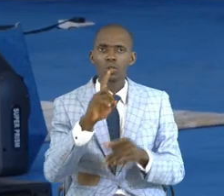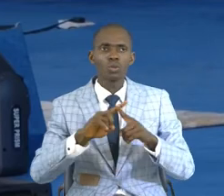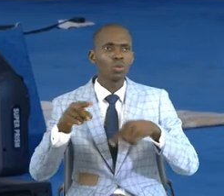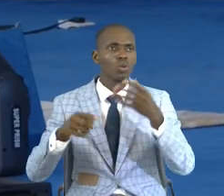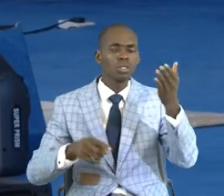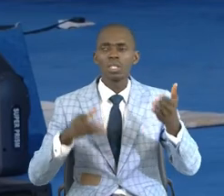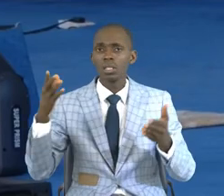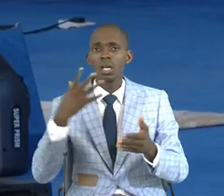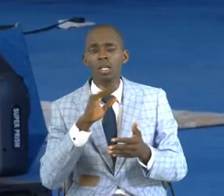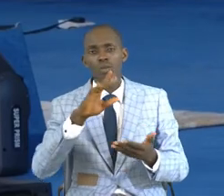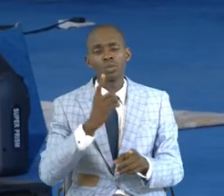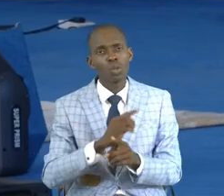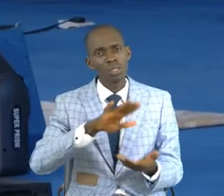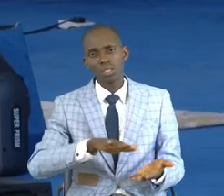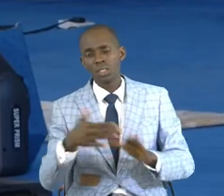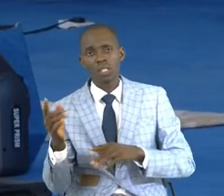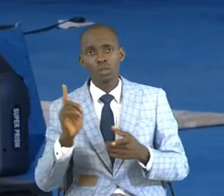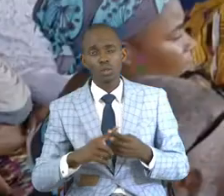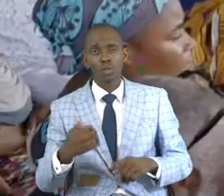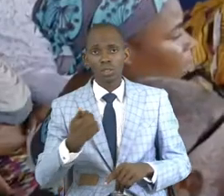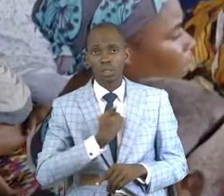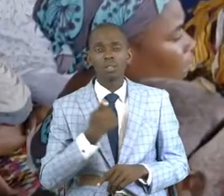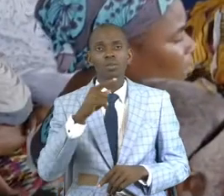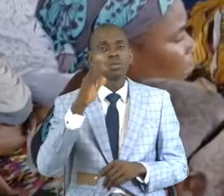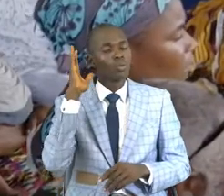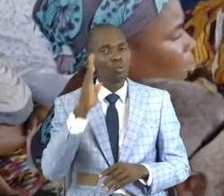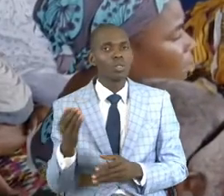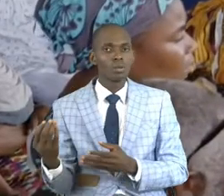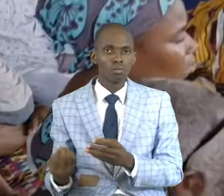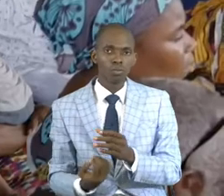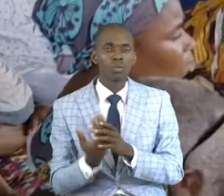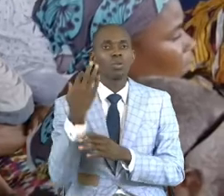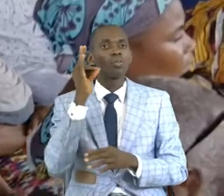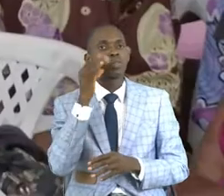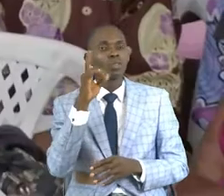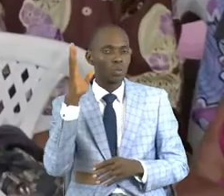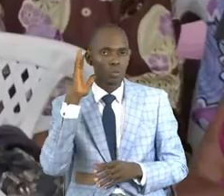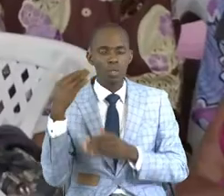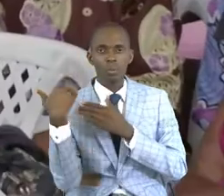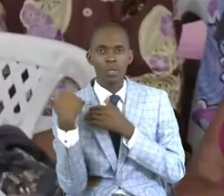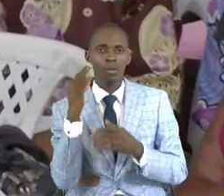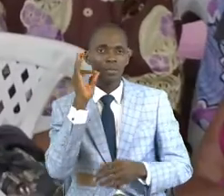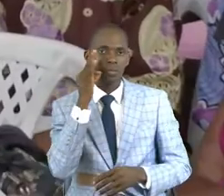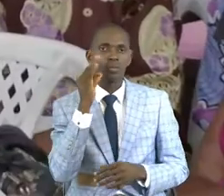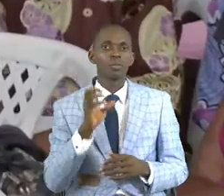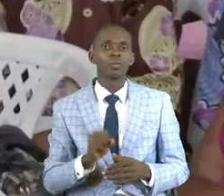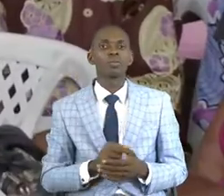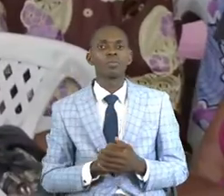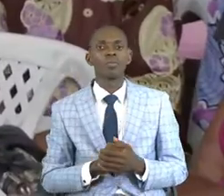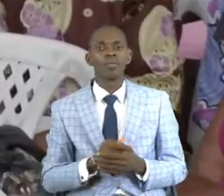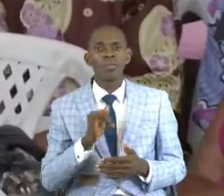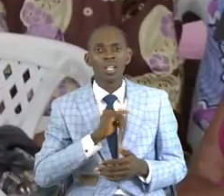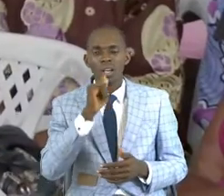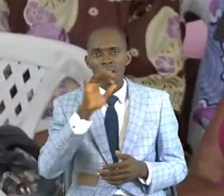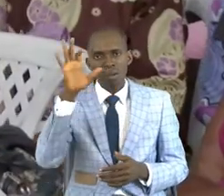to self, you'll bear fruit. I said you'll bear fruit. I'm looking for those who are going